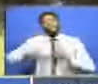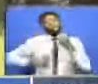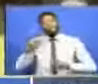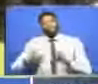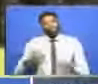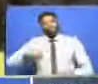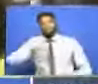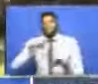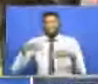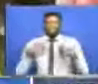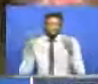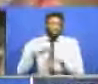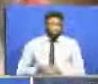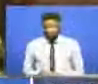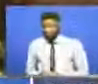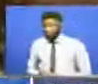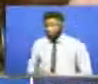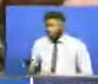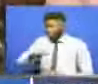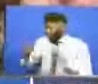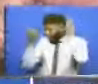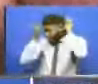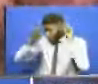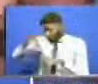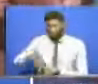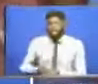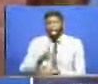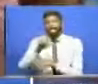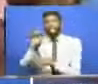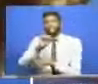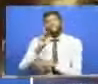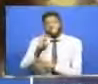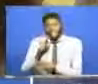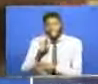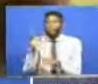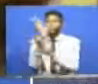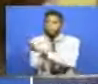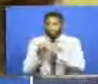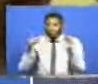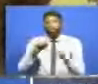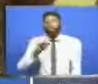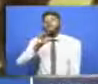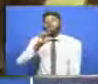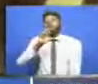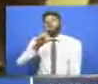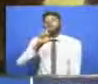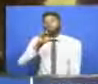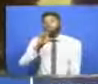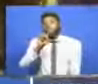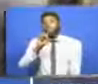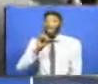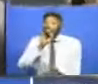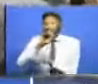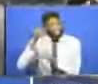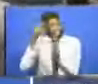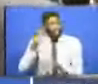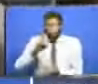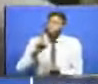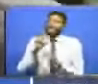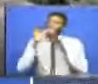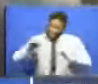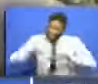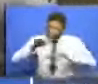And while speaking in Likuyani, Kakamega County, Law Society of Kenya President Nelson Harvey warned Kenyans to be wary of the politicians during the